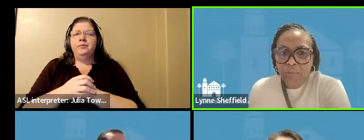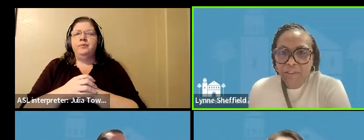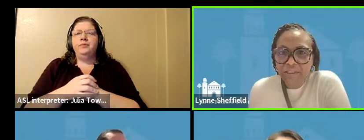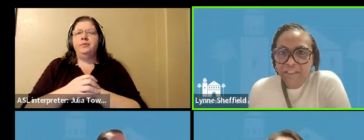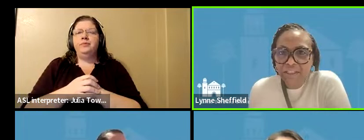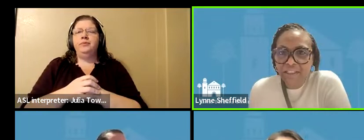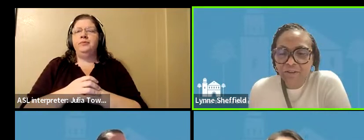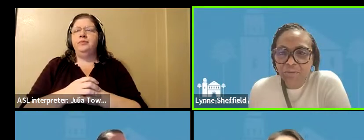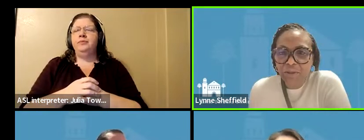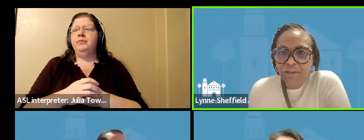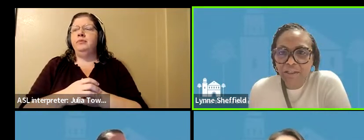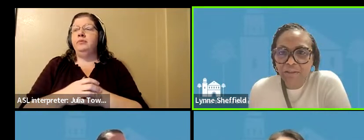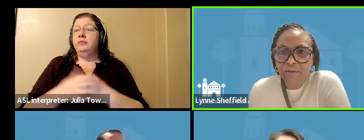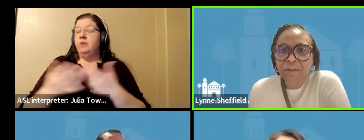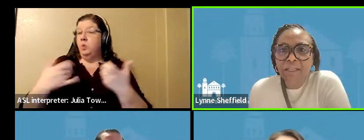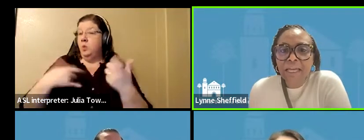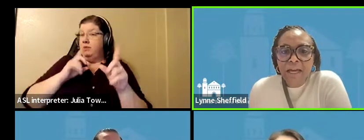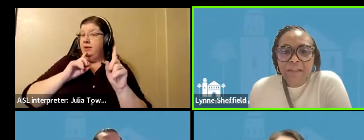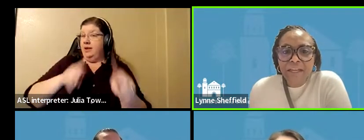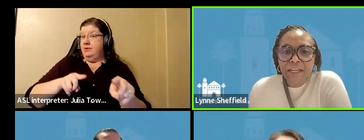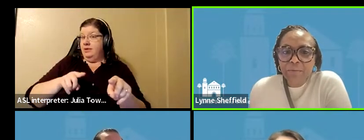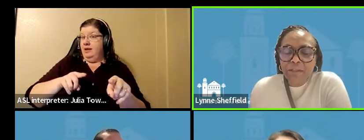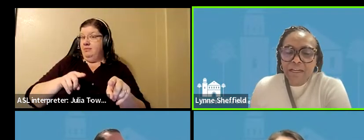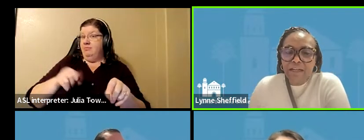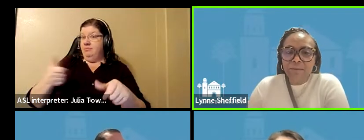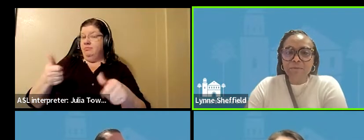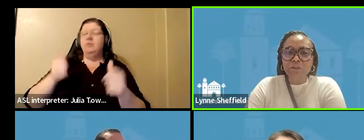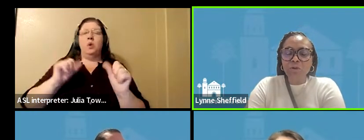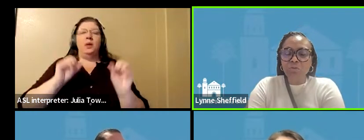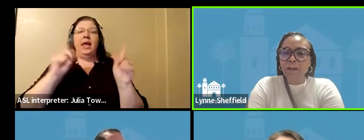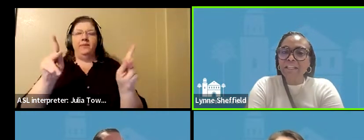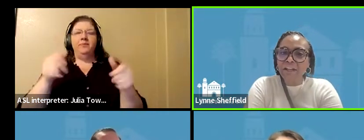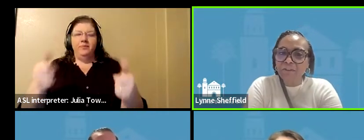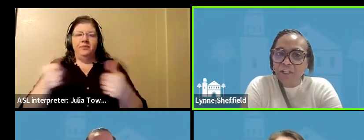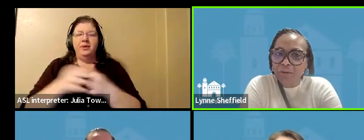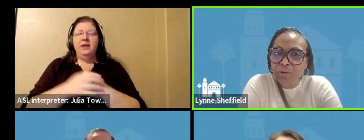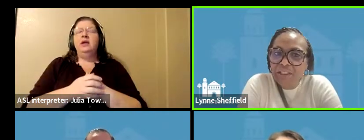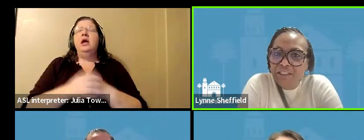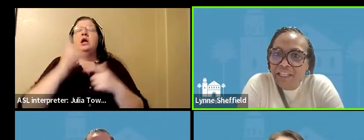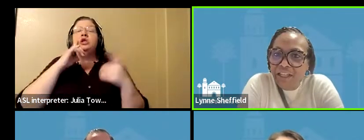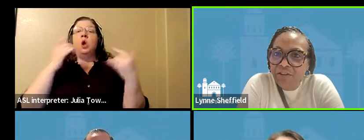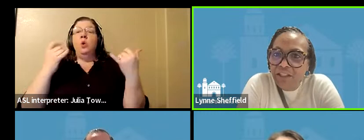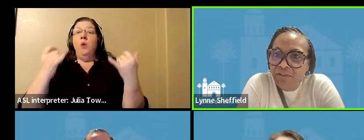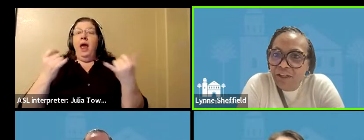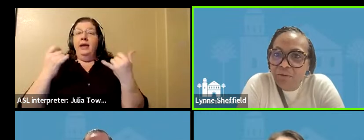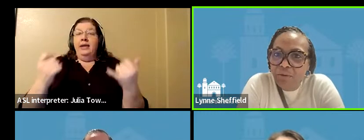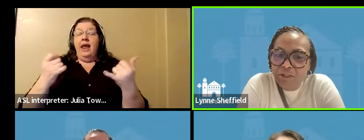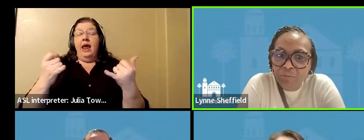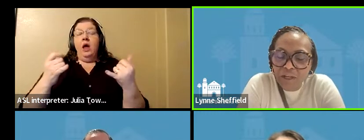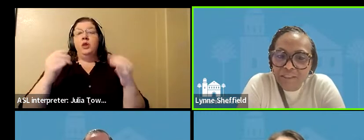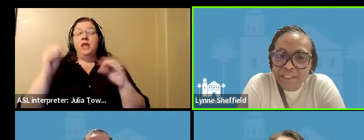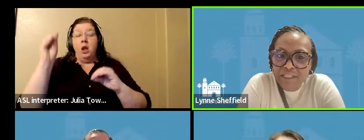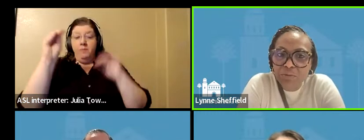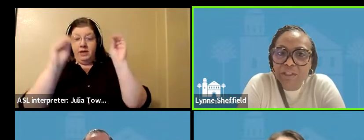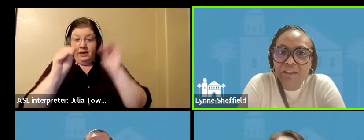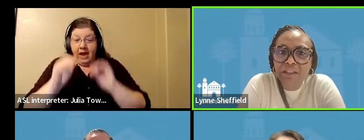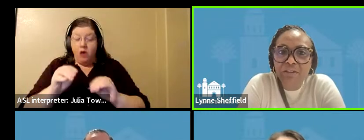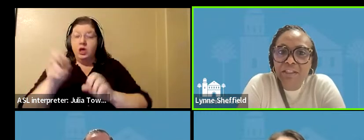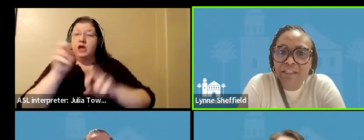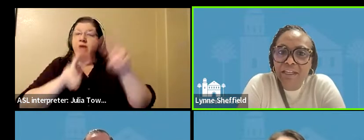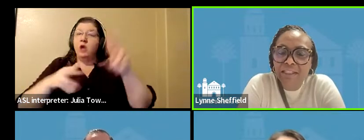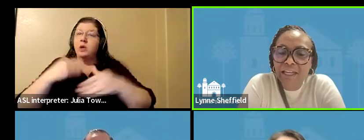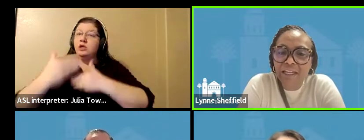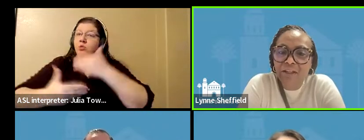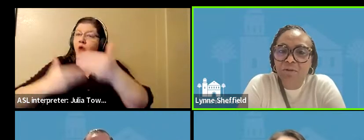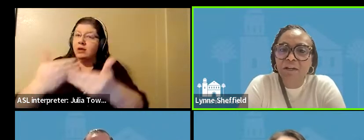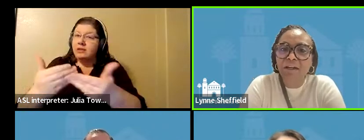Do you want me to take that, Dr. Maldonado? So right now they're putting together the evaluation process. Really, they're